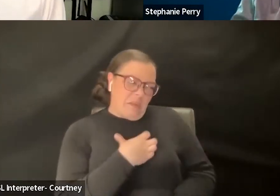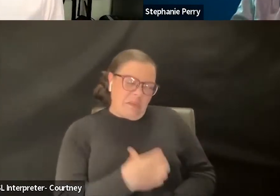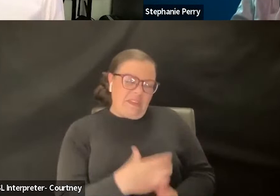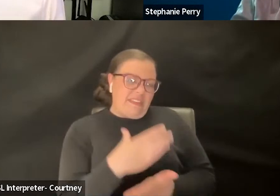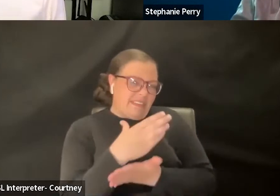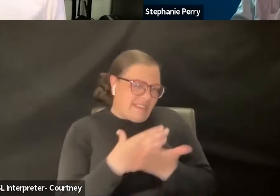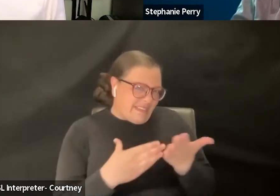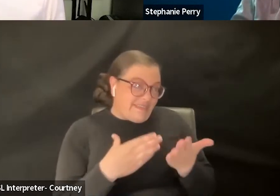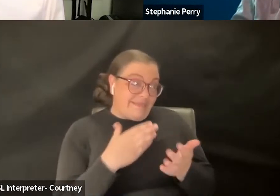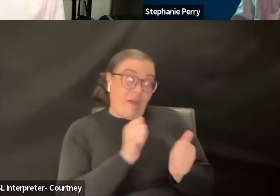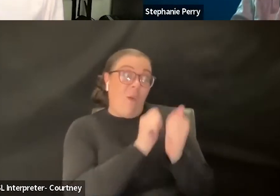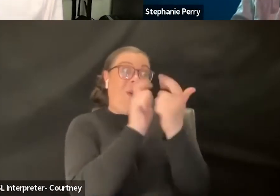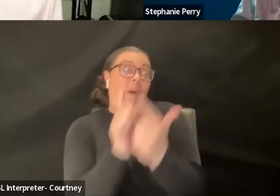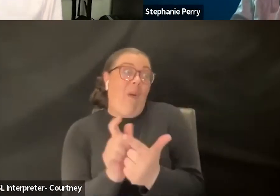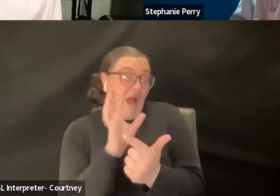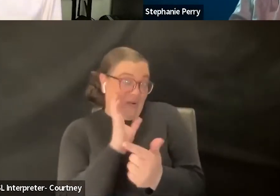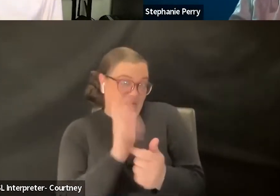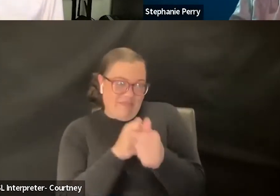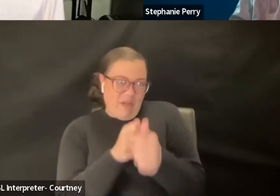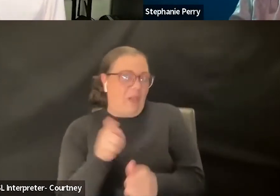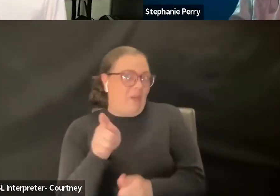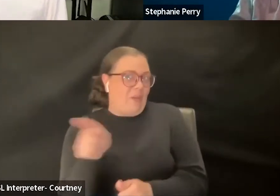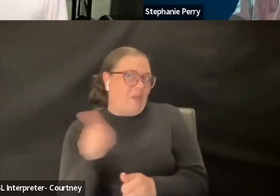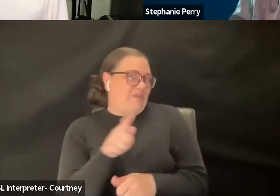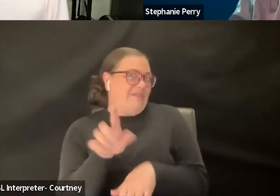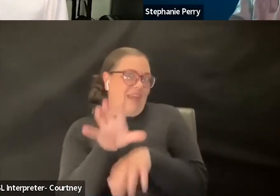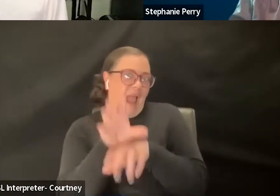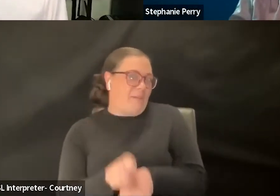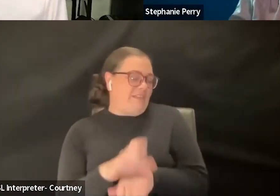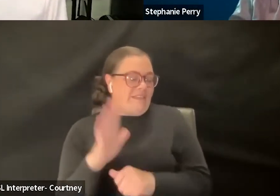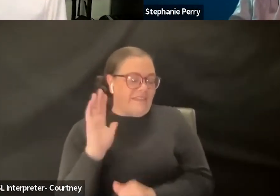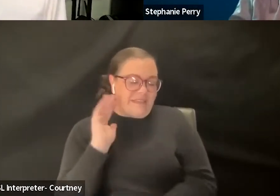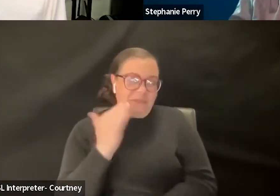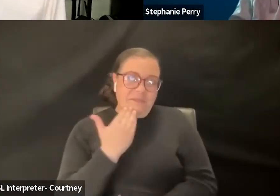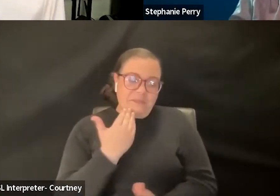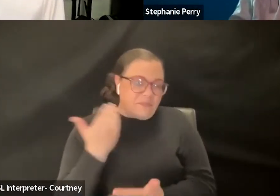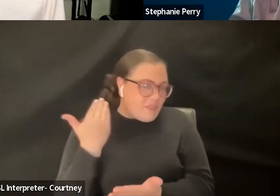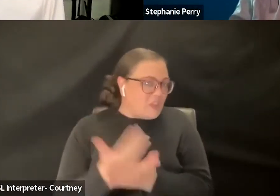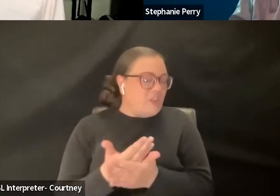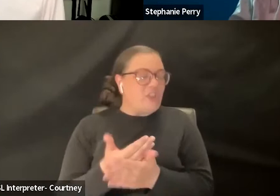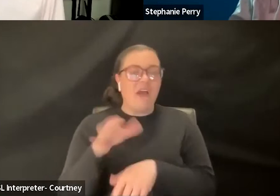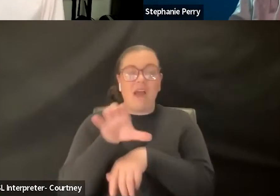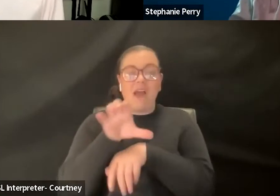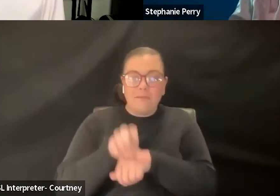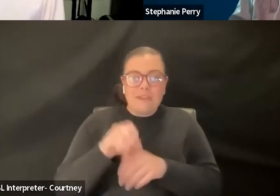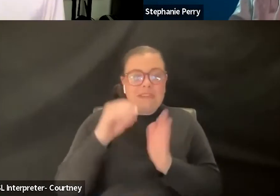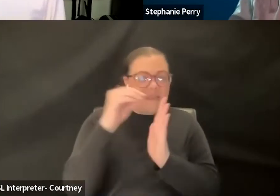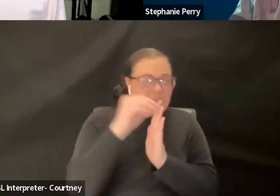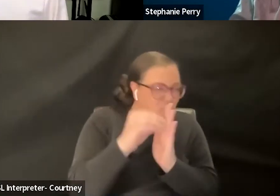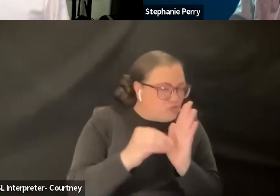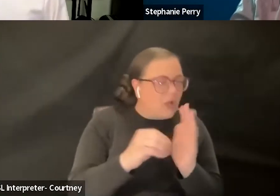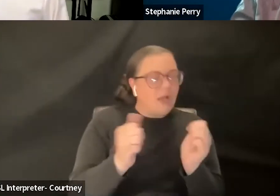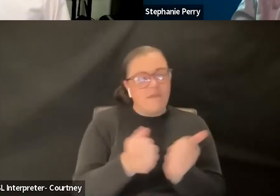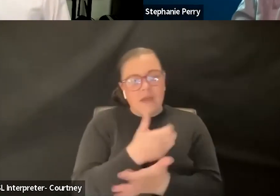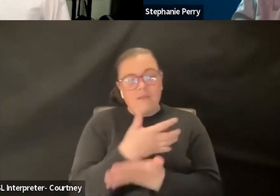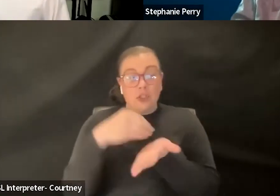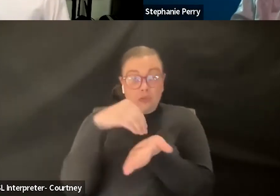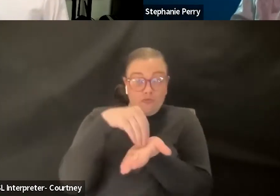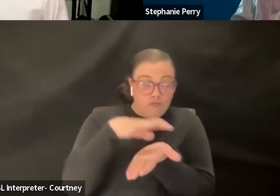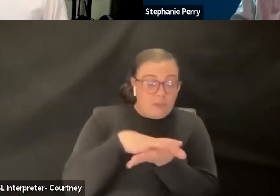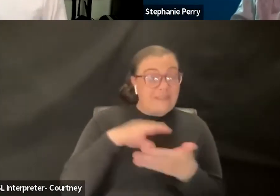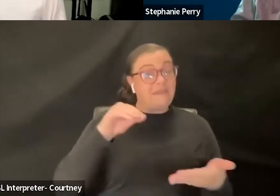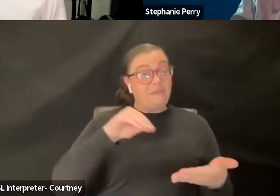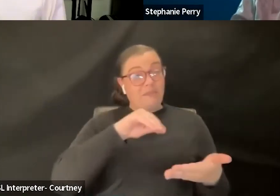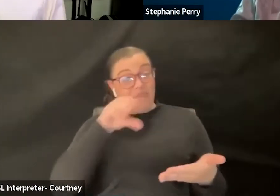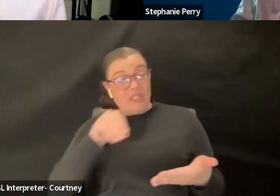background performers are in really good habit around, of keeping track of these things, keeping track of those records, taking pictures of